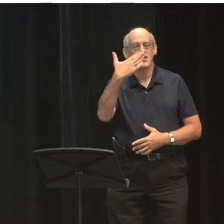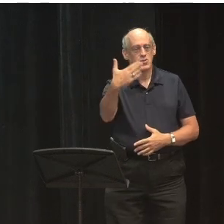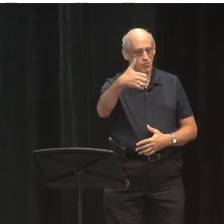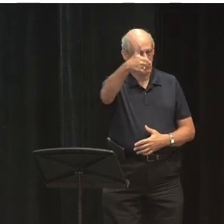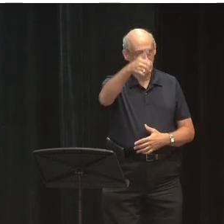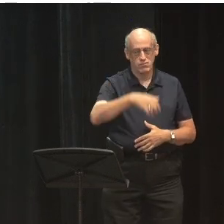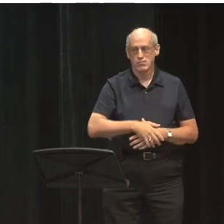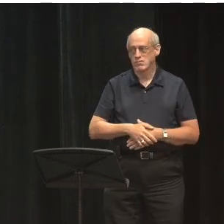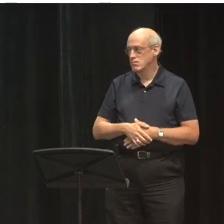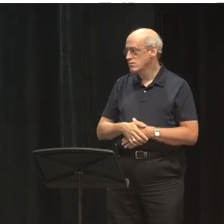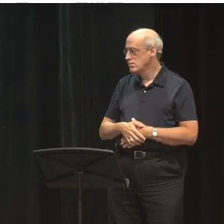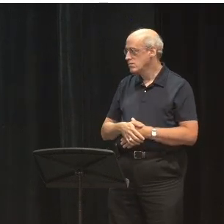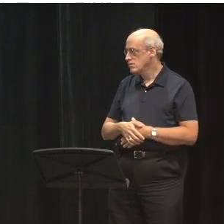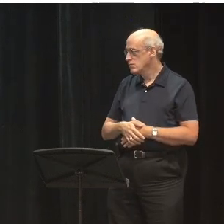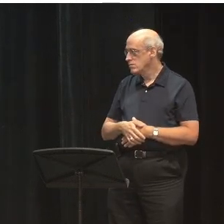Mr. Greenwald.